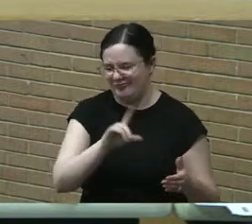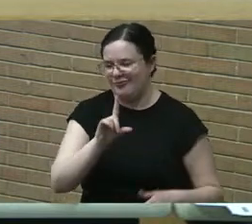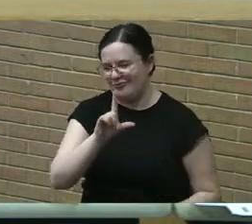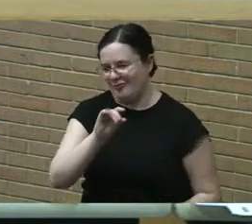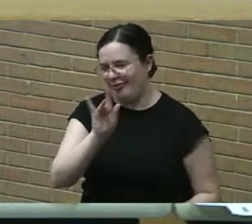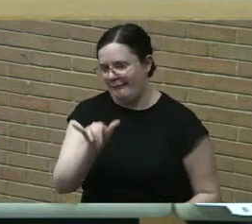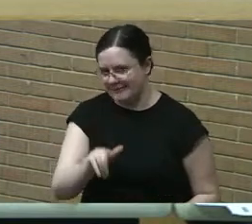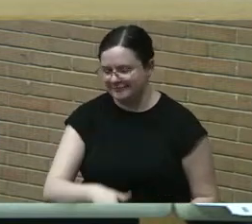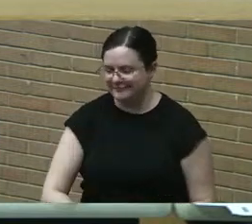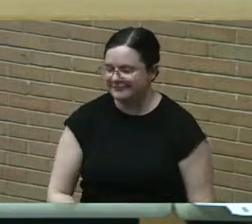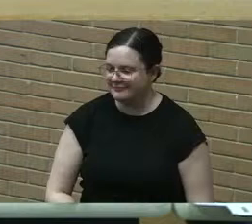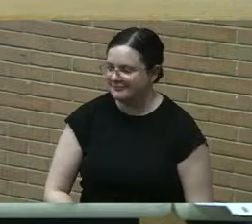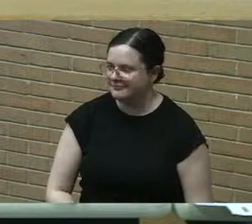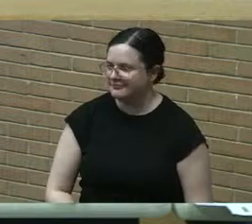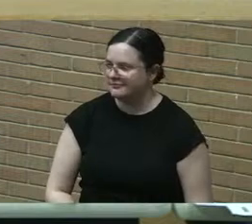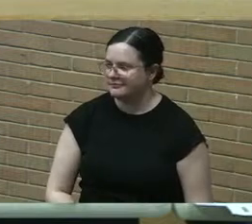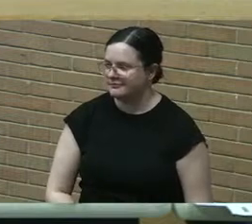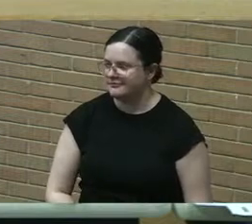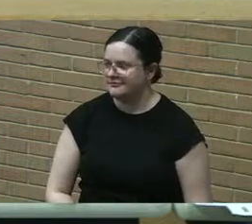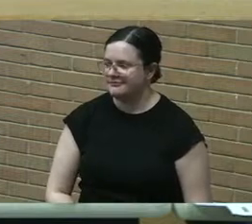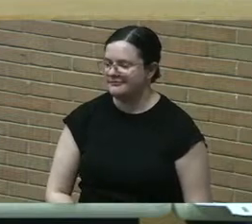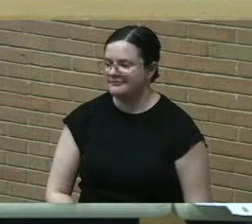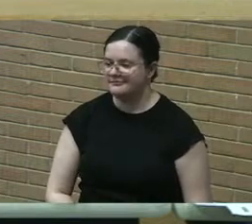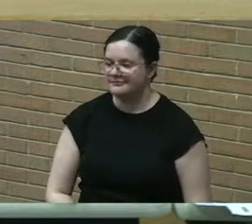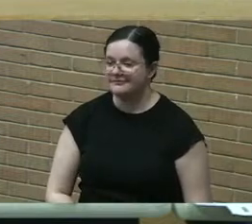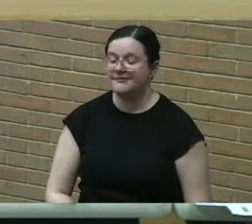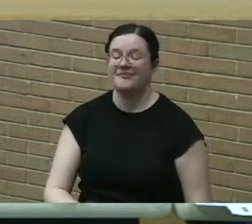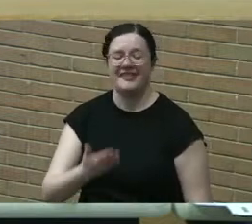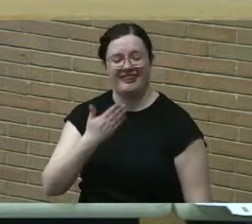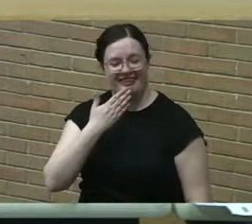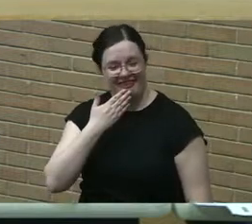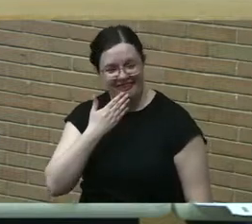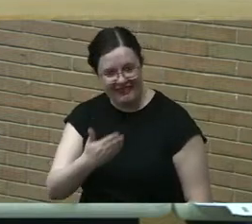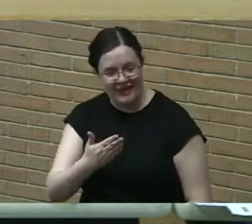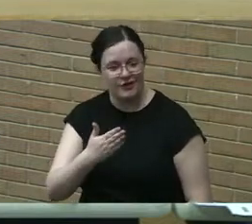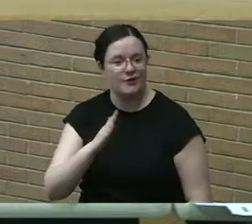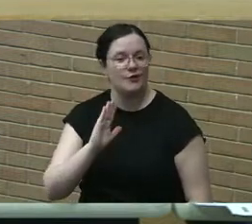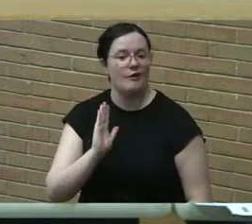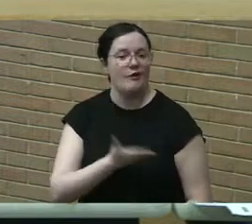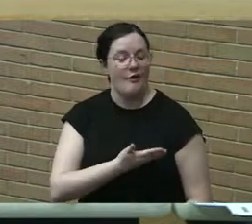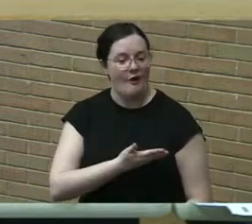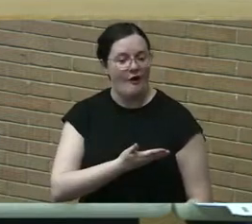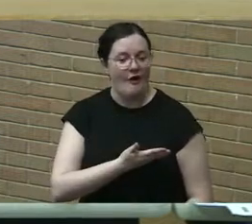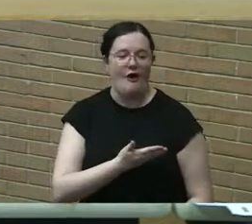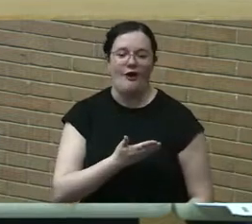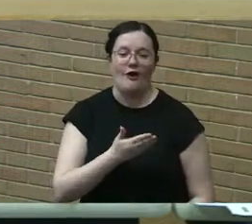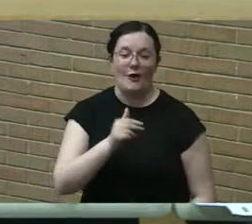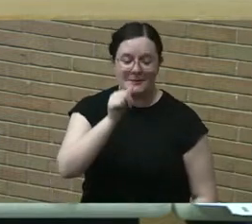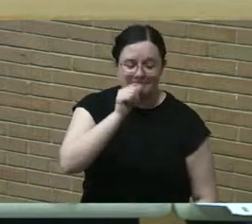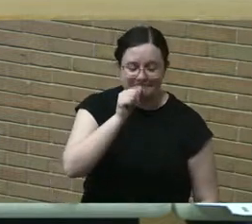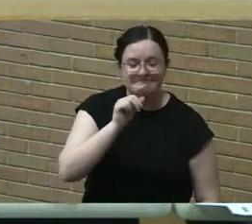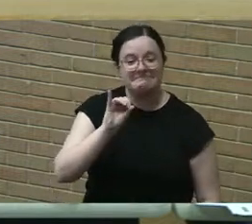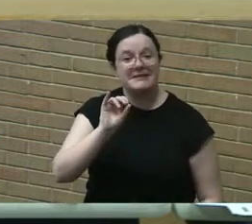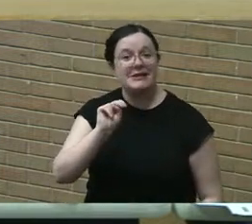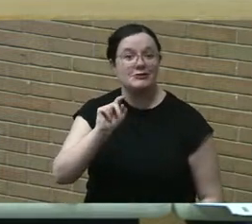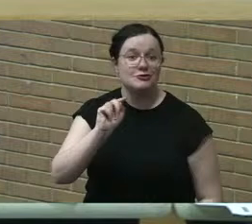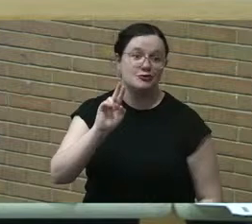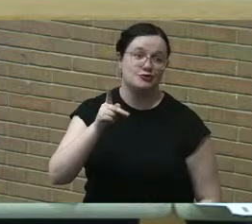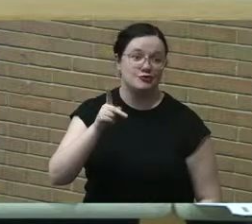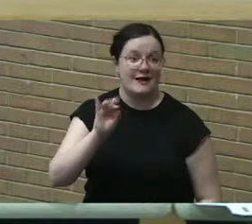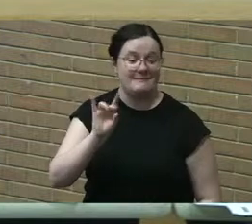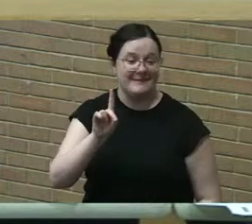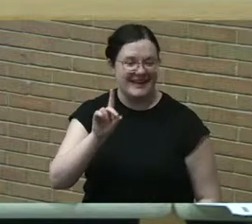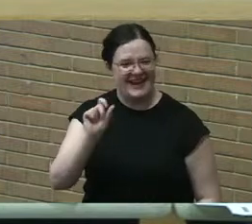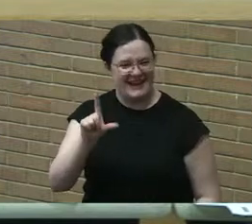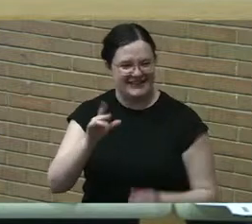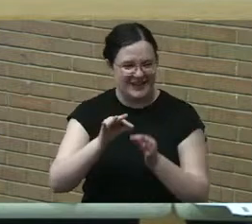lobby. Thank you to our intrepid ASL interpreters, Heather and Allie, another long